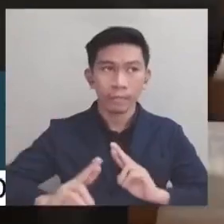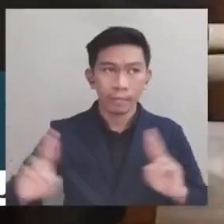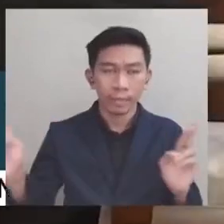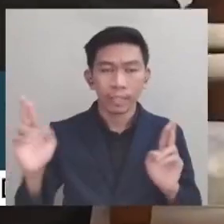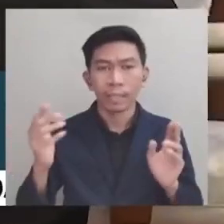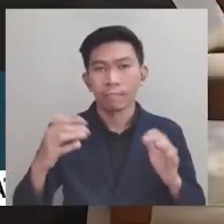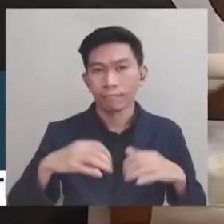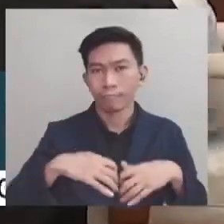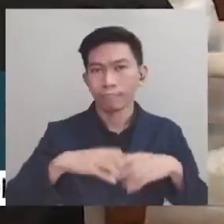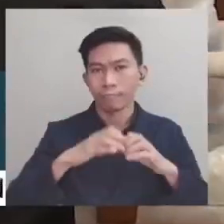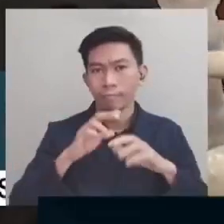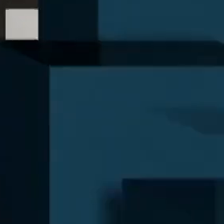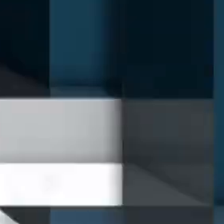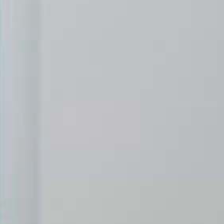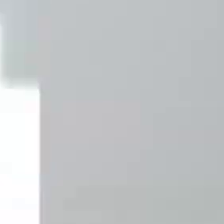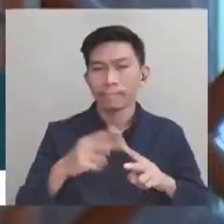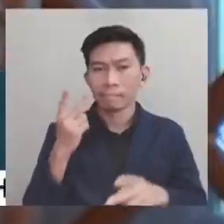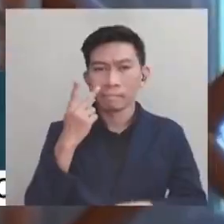his speech.